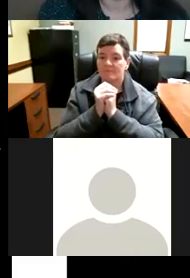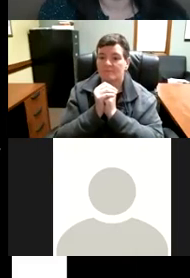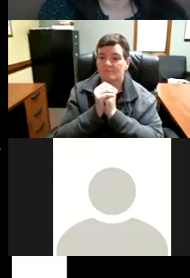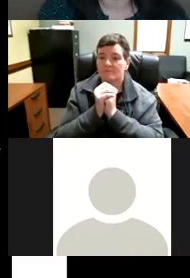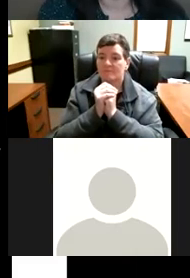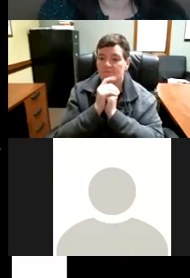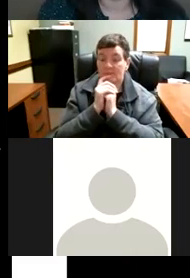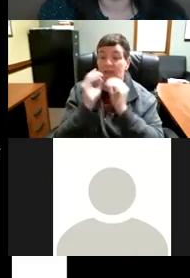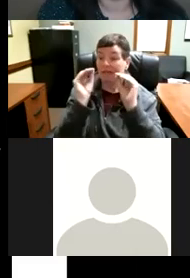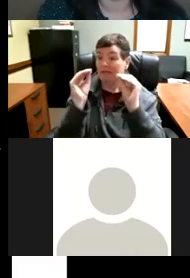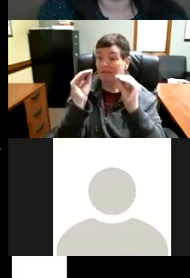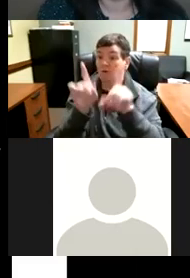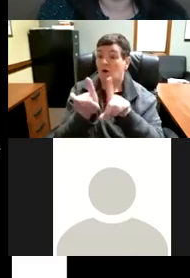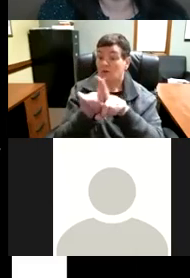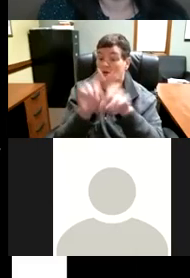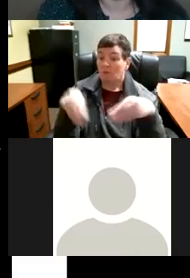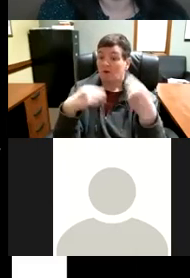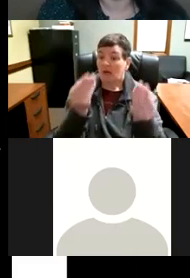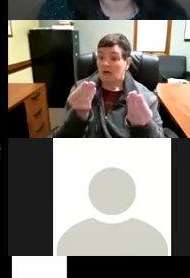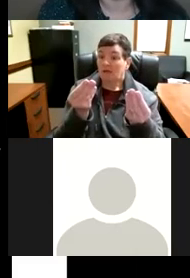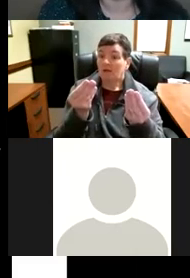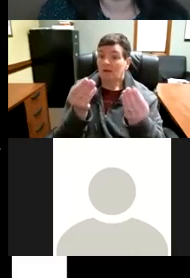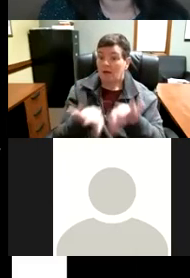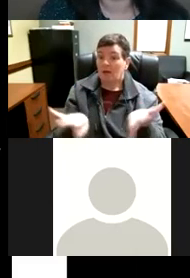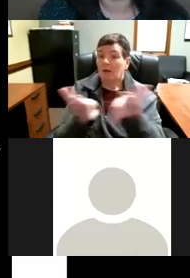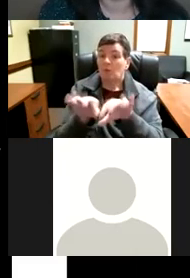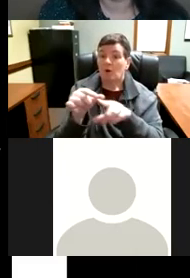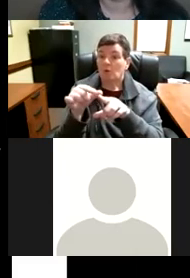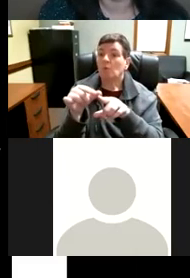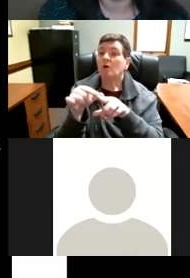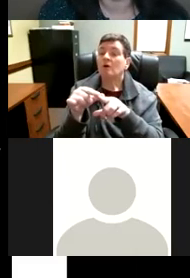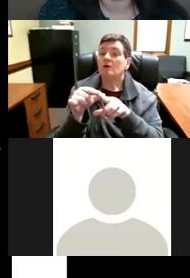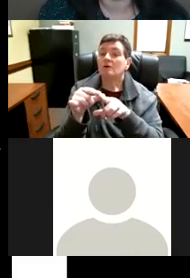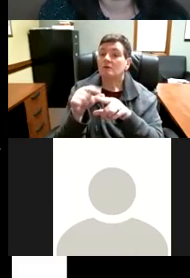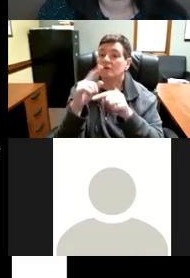The teacher also provided those keywords. So at the end, whenever she was saying,